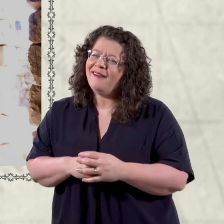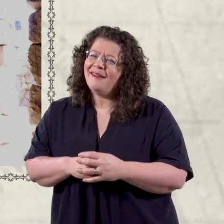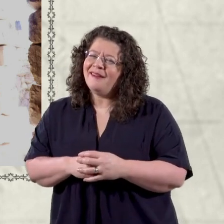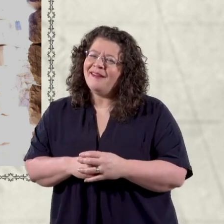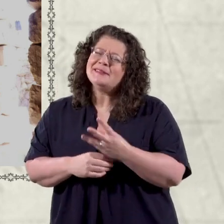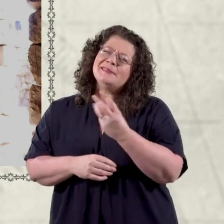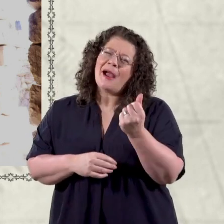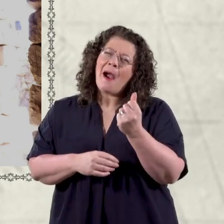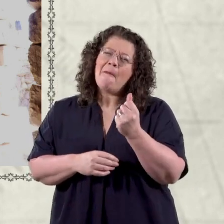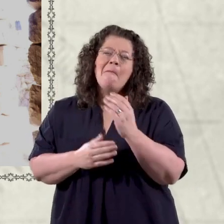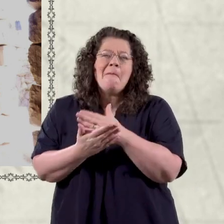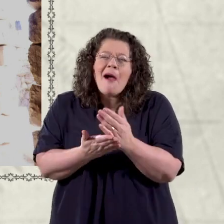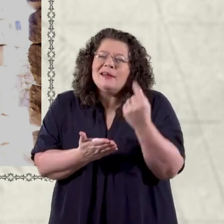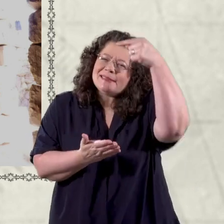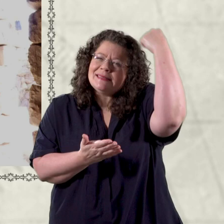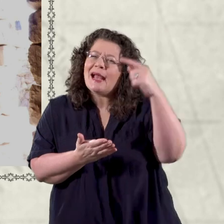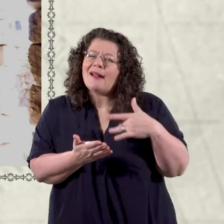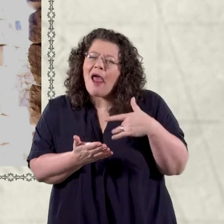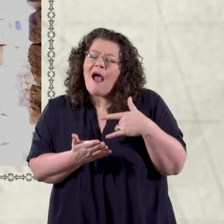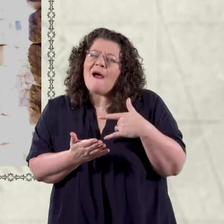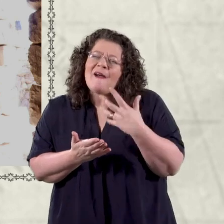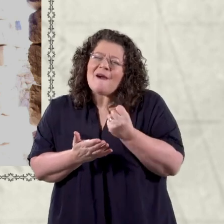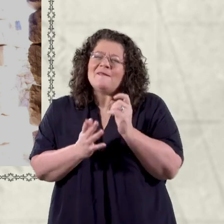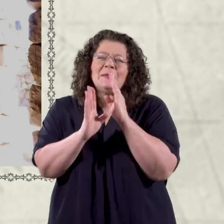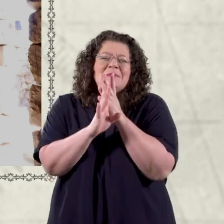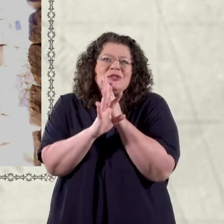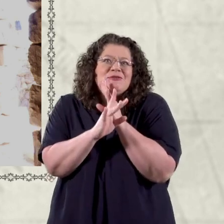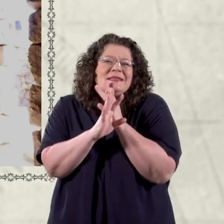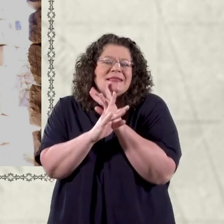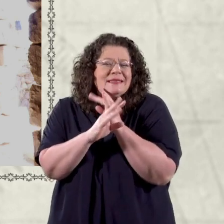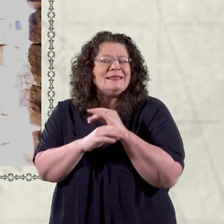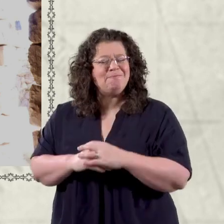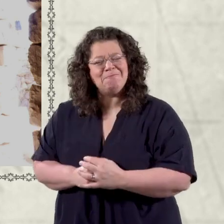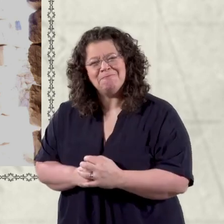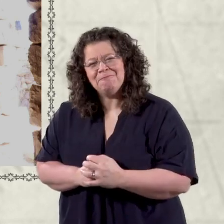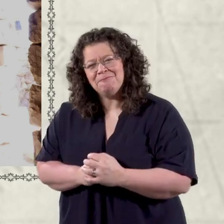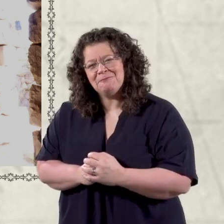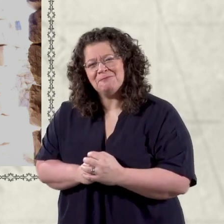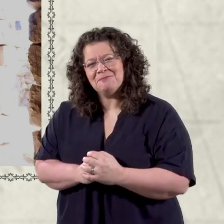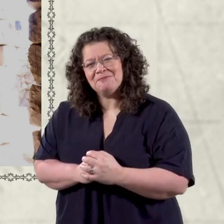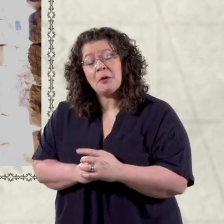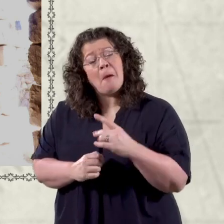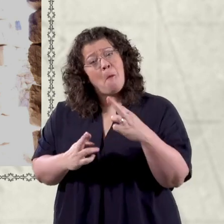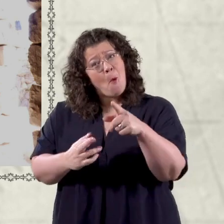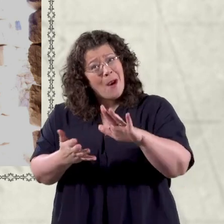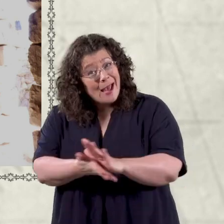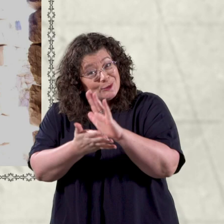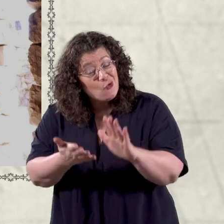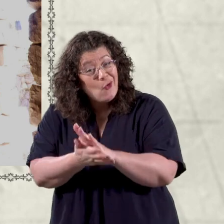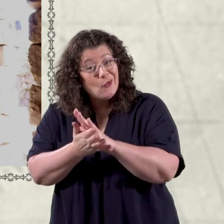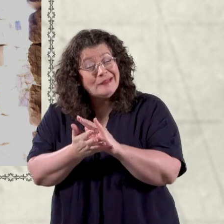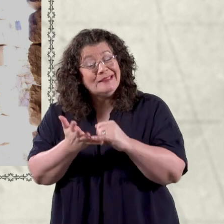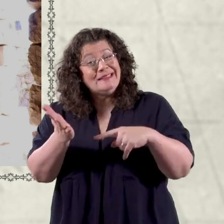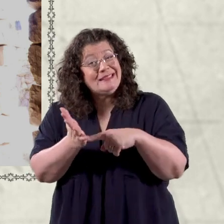all, some parts of a saint's life have to remain a mystery, you see. But I hope you